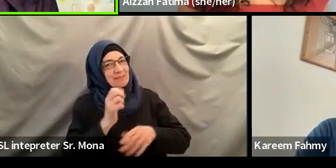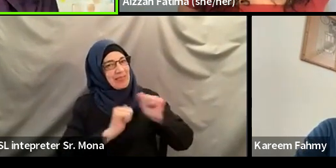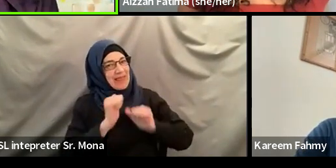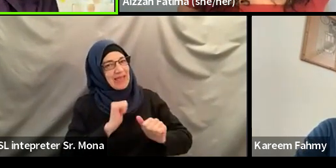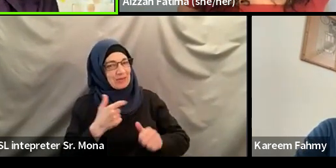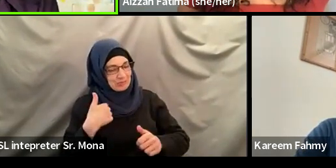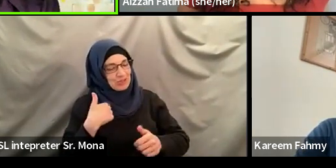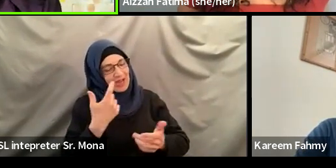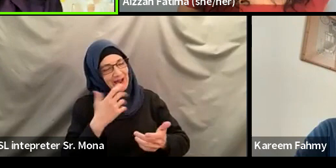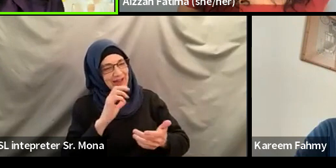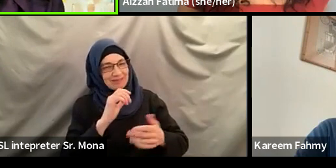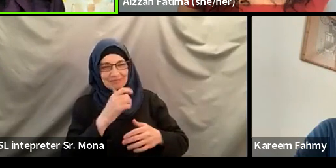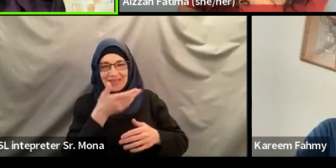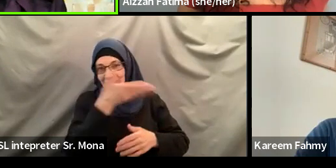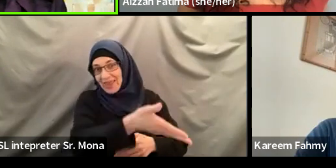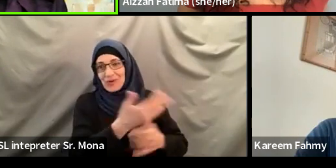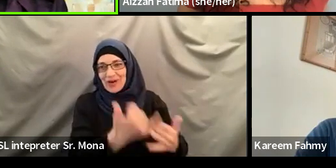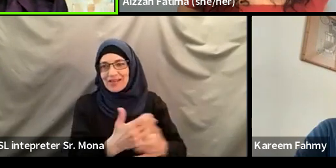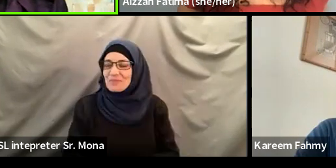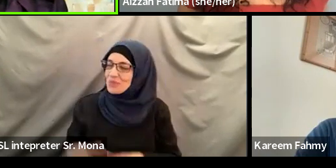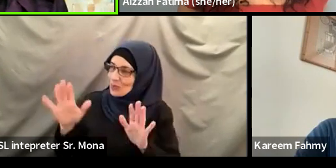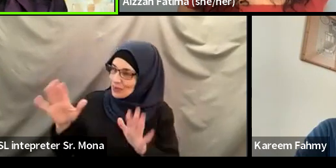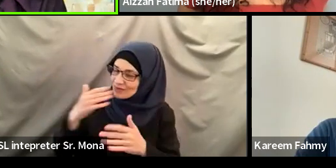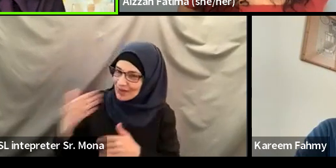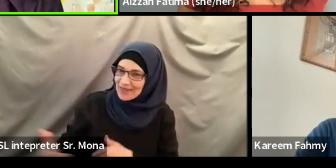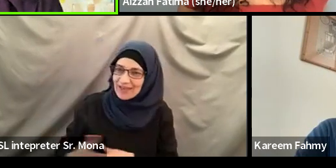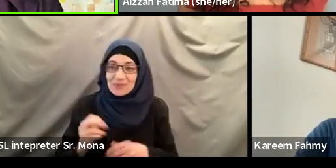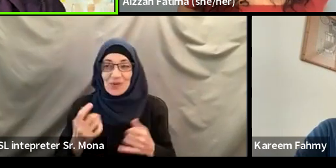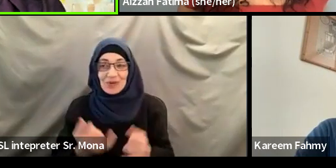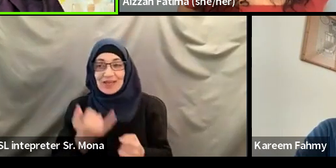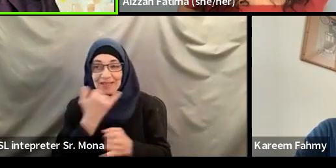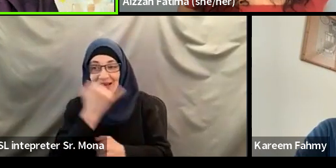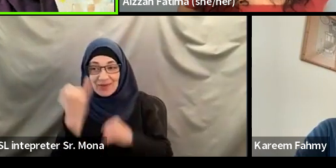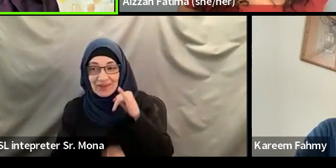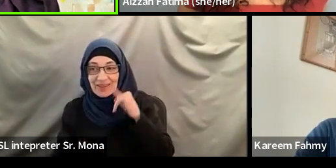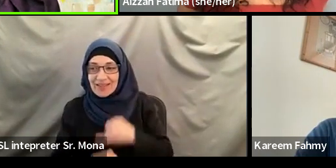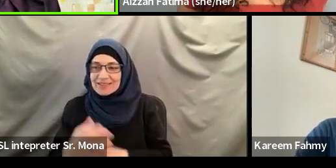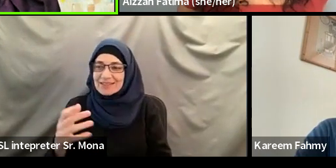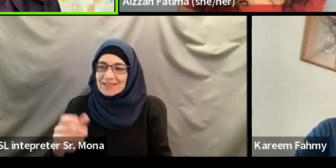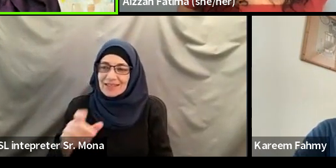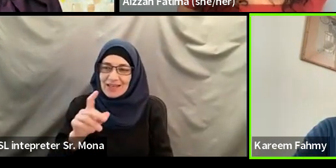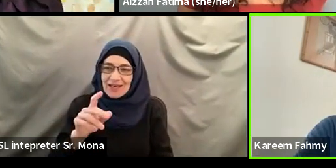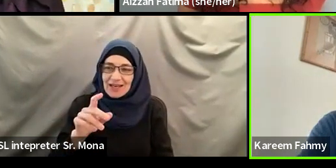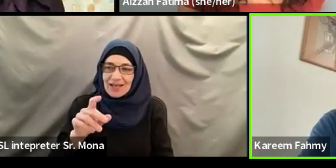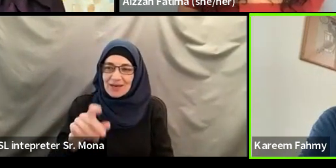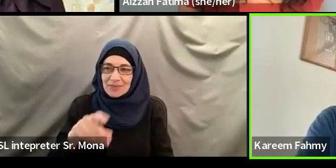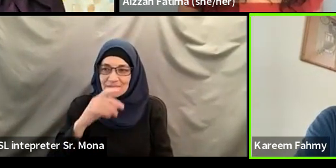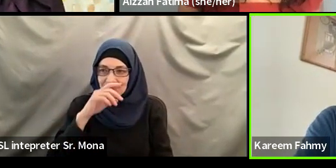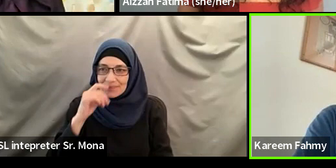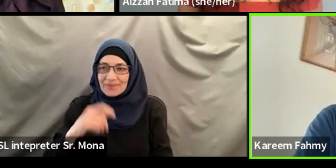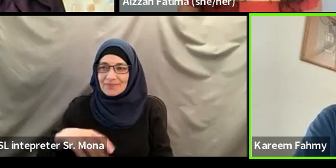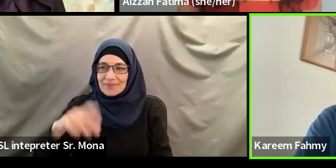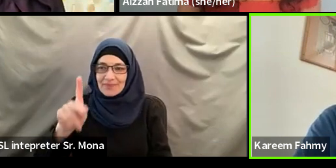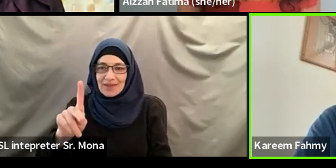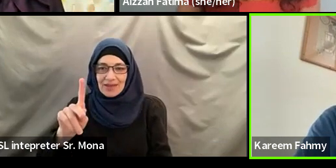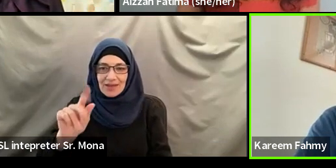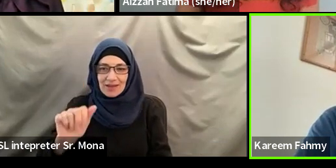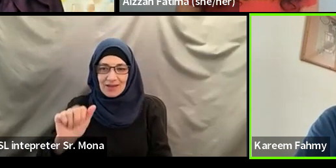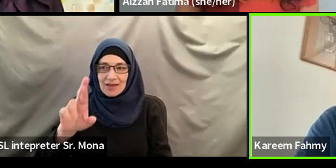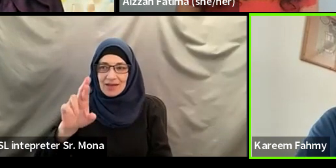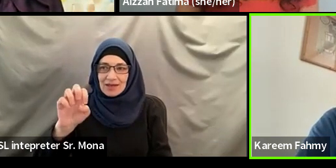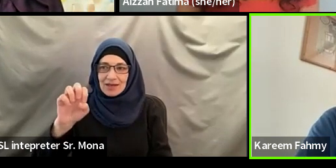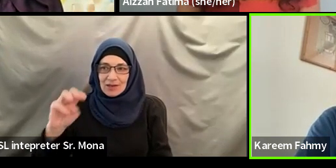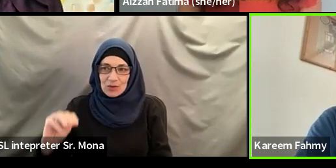Wonderful. Thank you. And last but not least for now, Kareem, you're up. Hi, everyone. Kareem Fahmy.